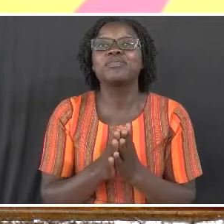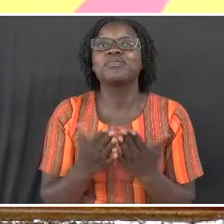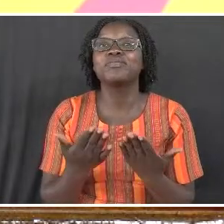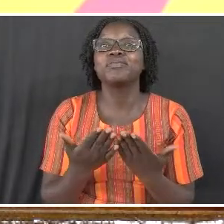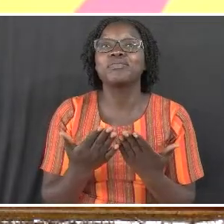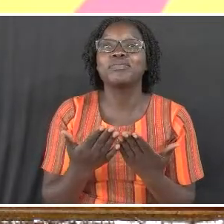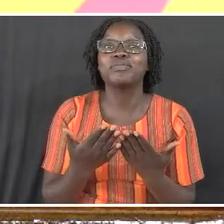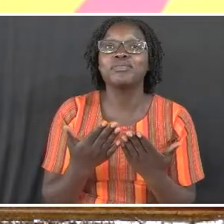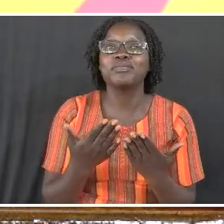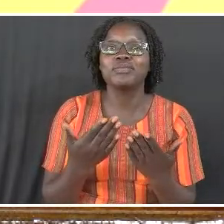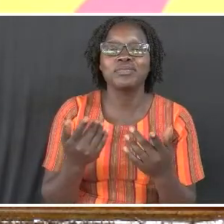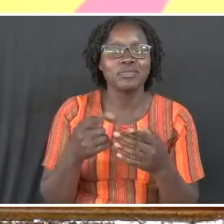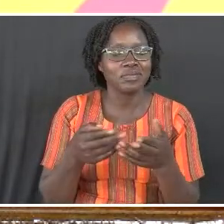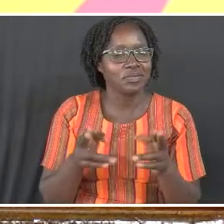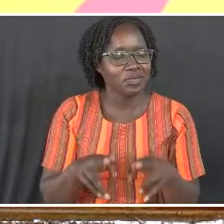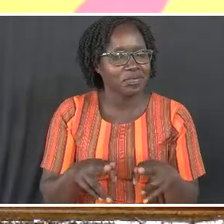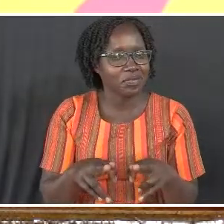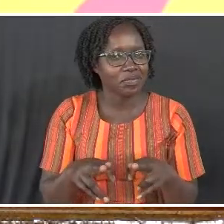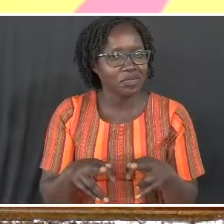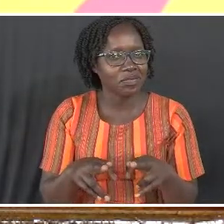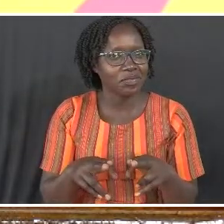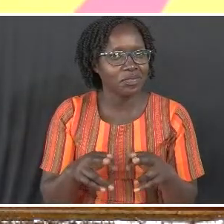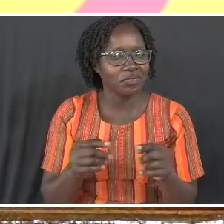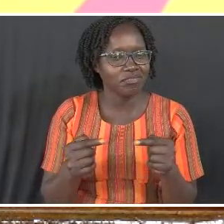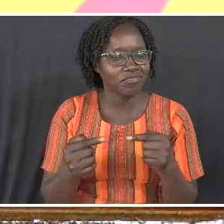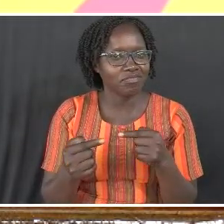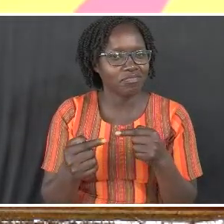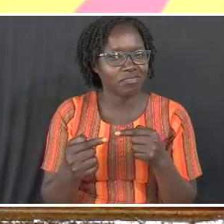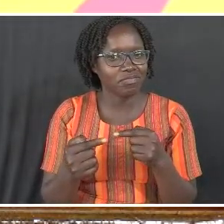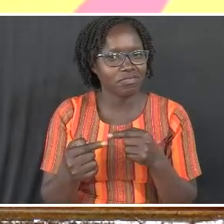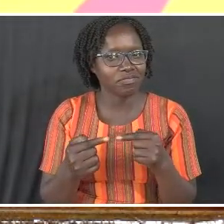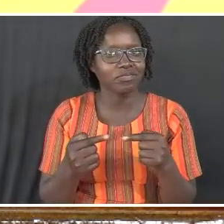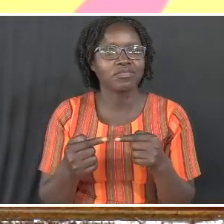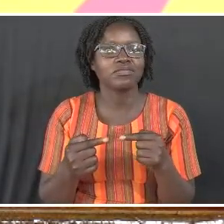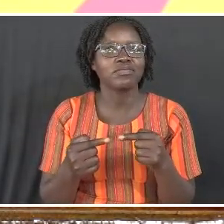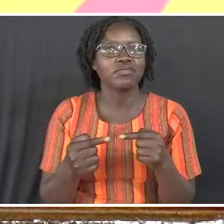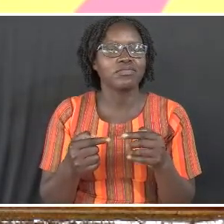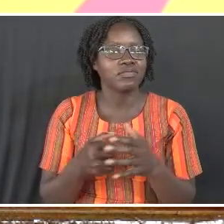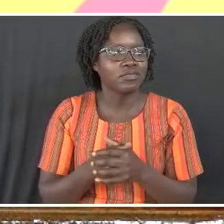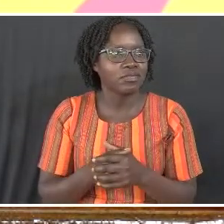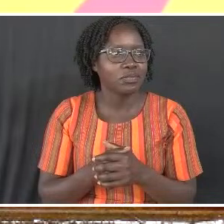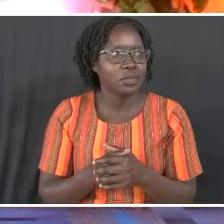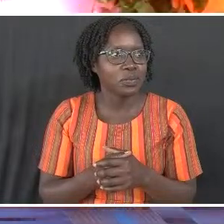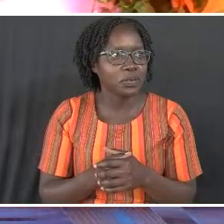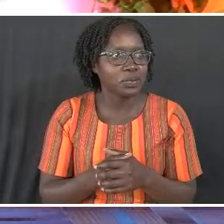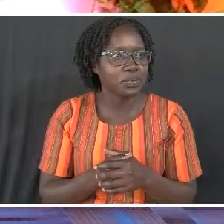So the teeth, what happens is they'll start shifting towards that space. Yeah.